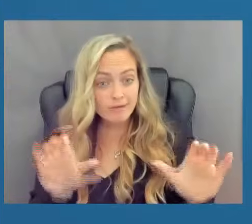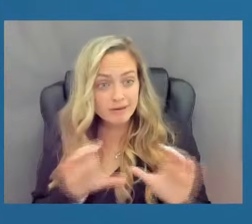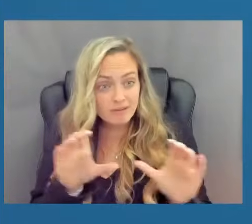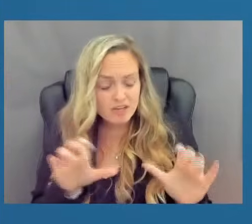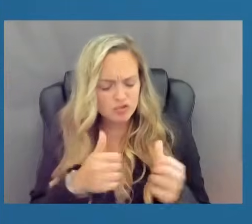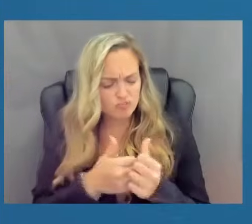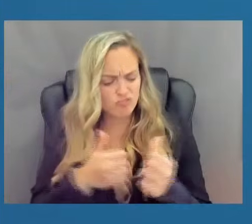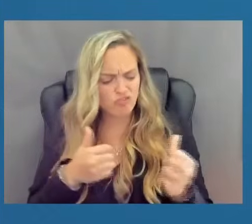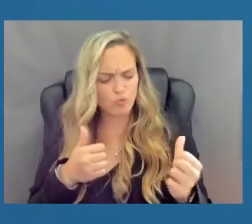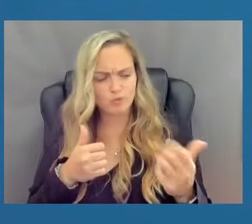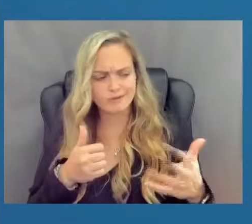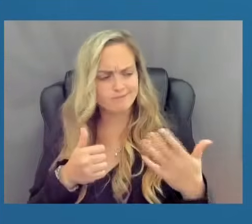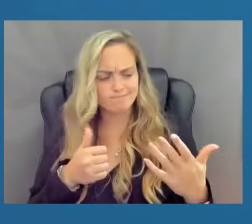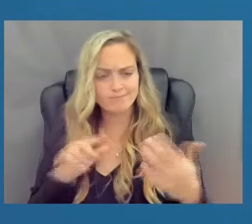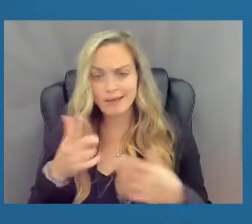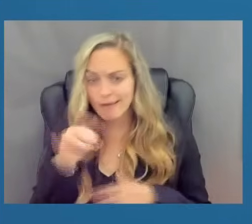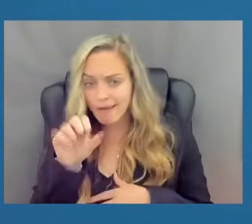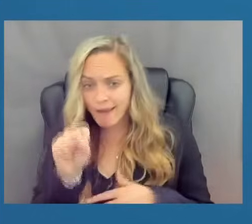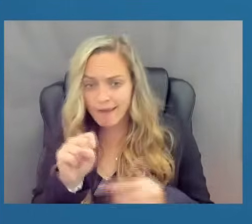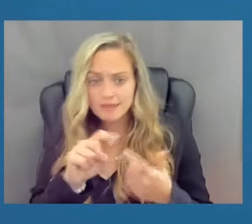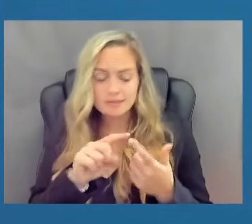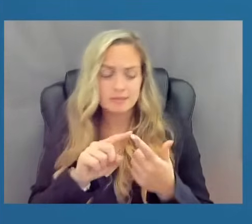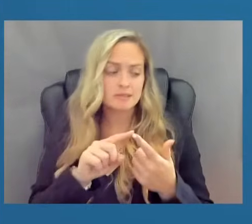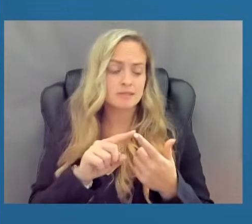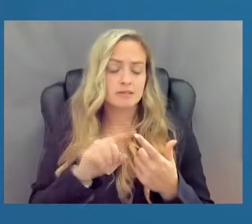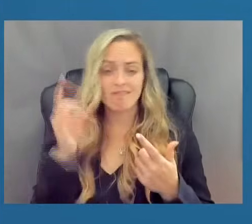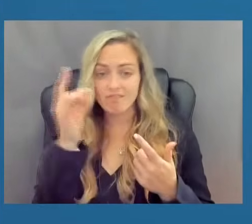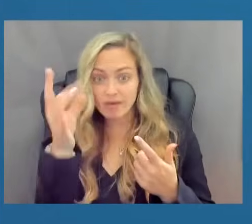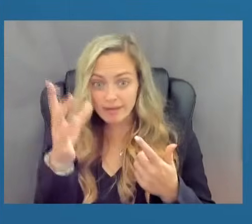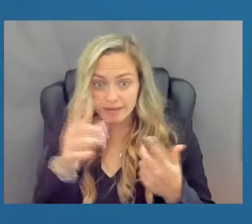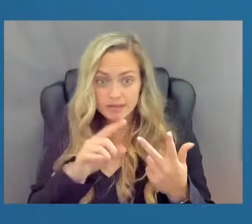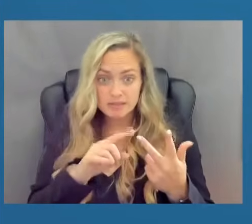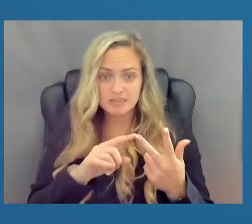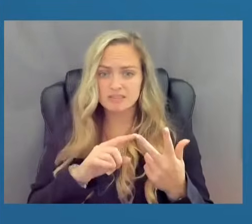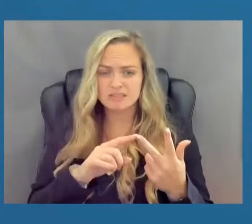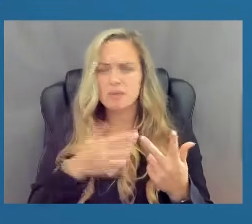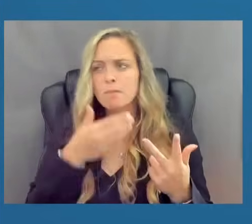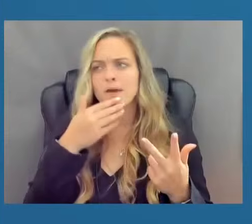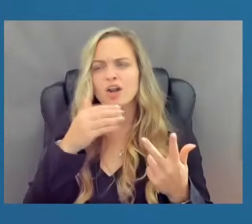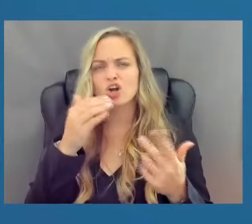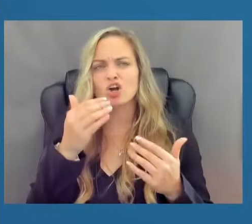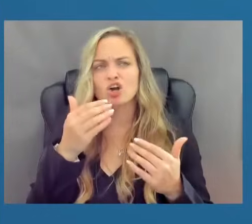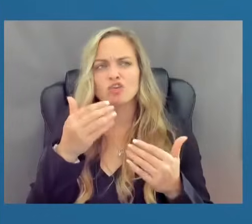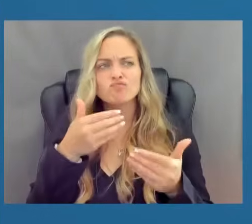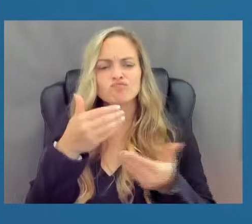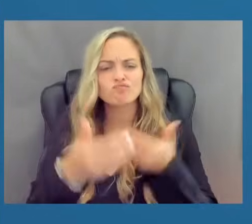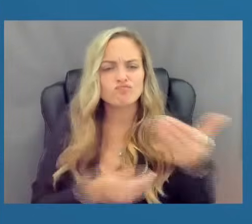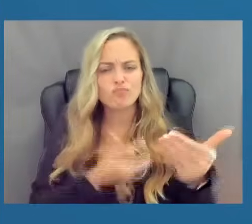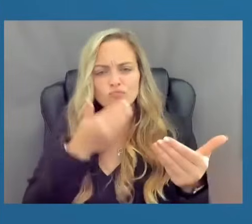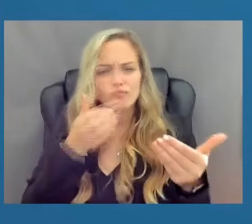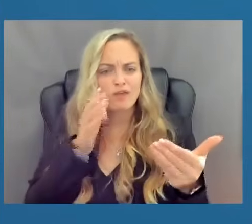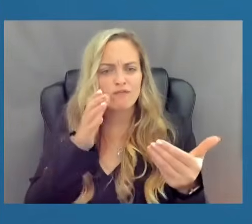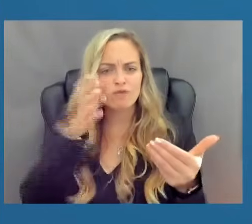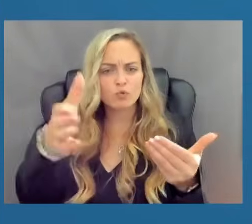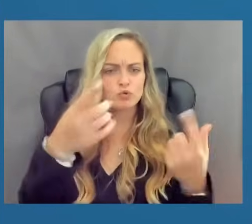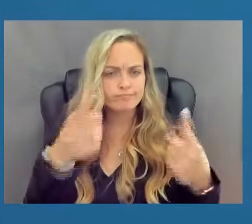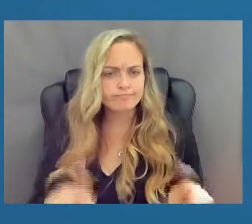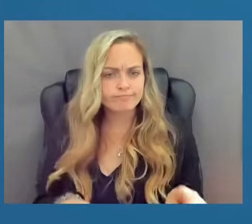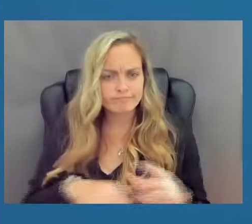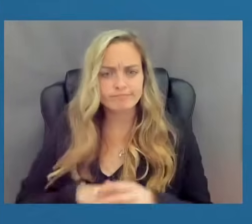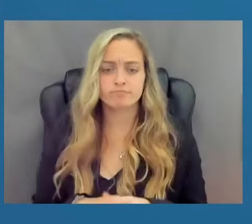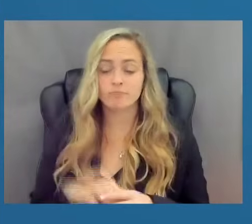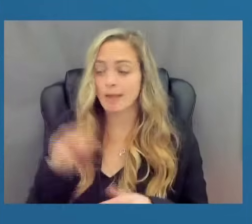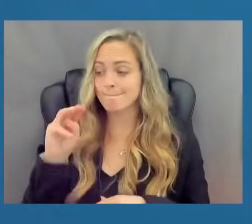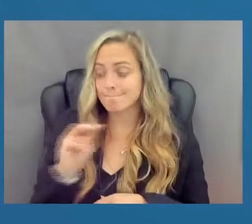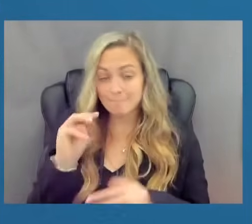from gangs and violence of the streets and put them on a better path for a more productive future. And again, the $1 million for the